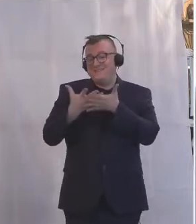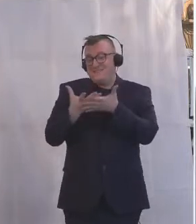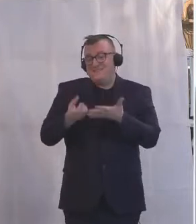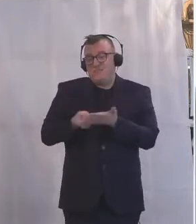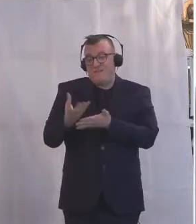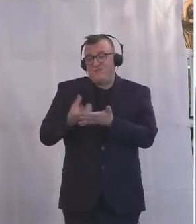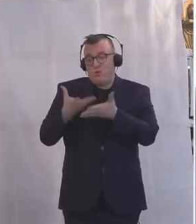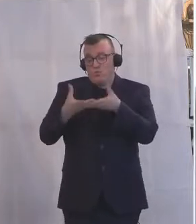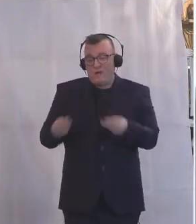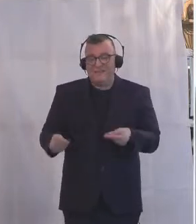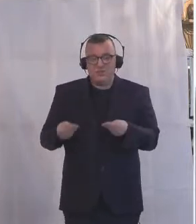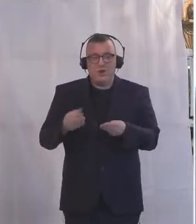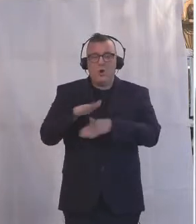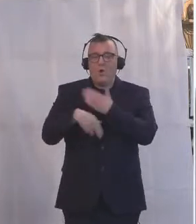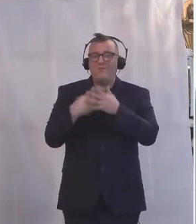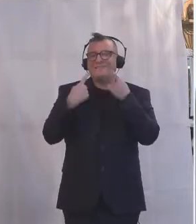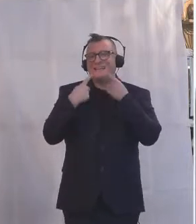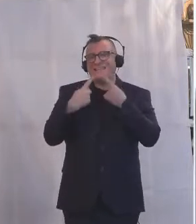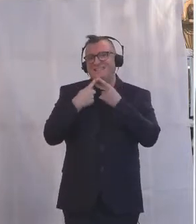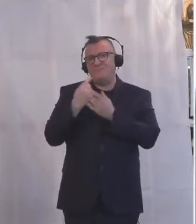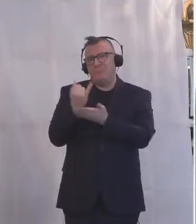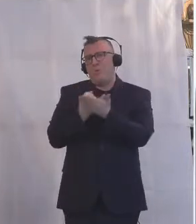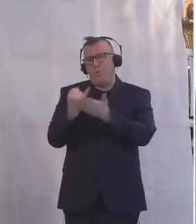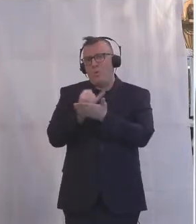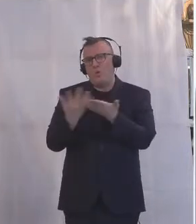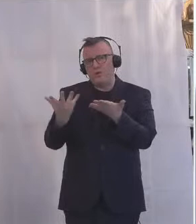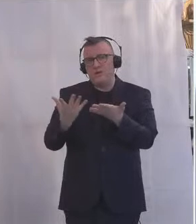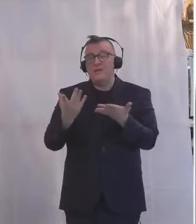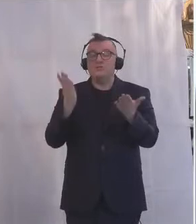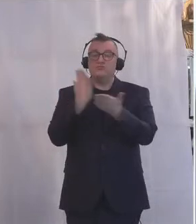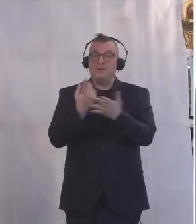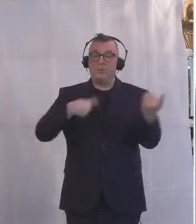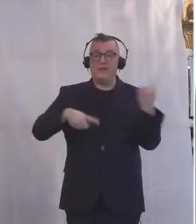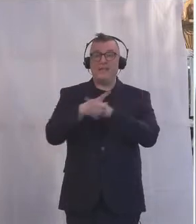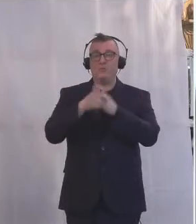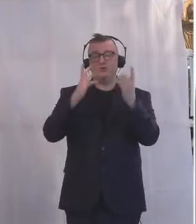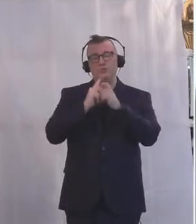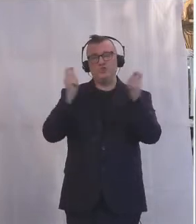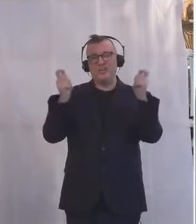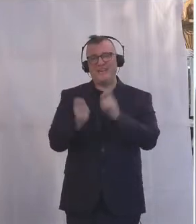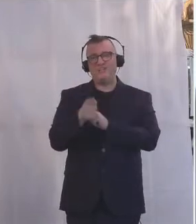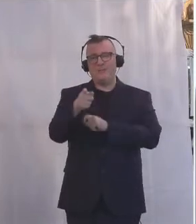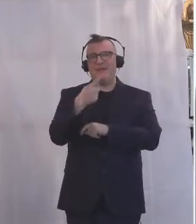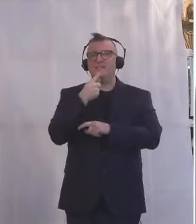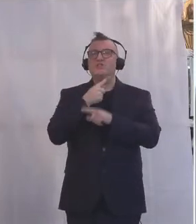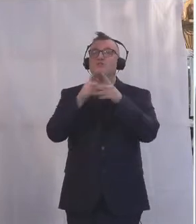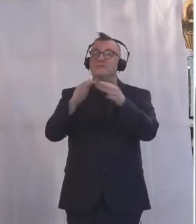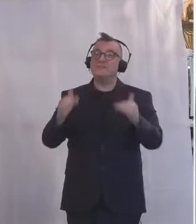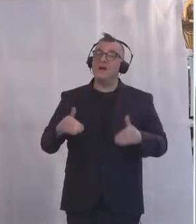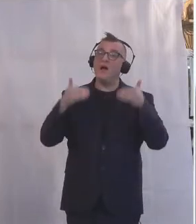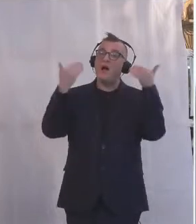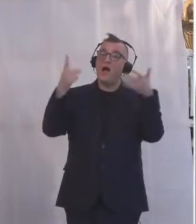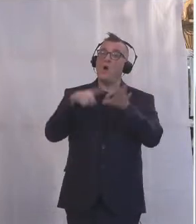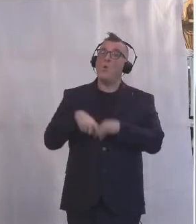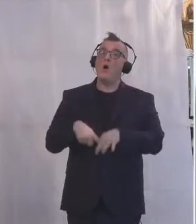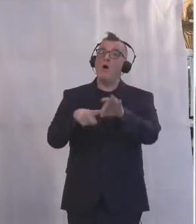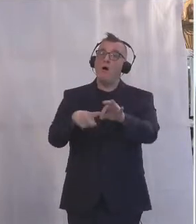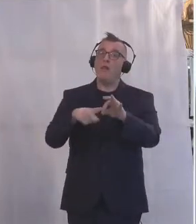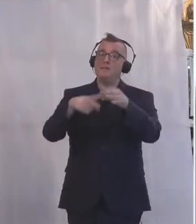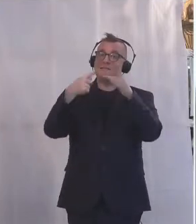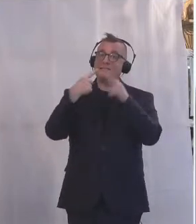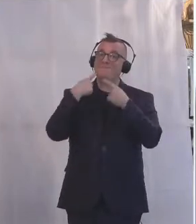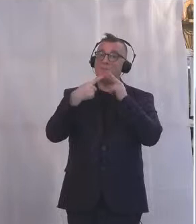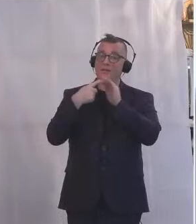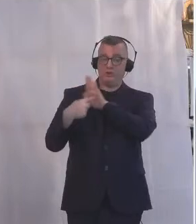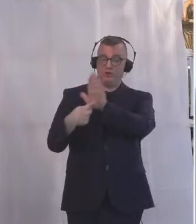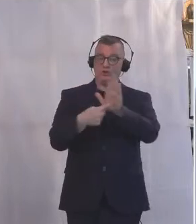data. And we are really trying to change this and provide high quality, high-end insights for the smaller companies and give